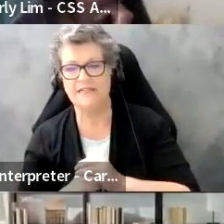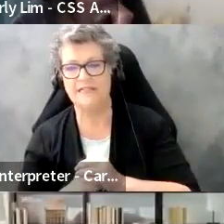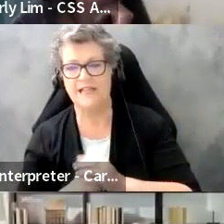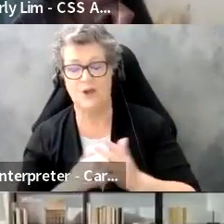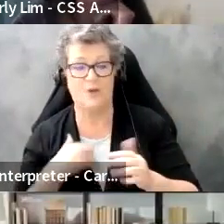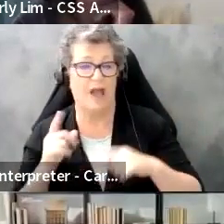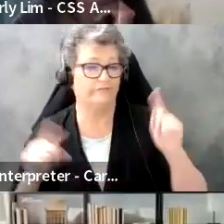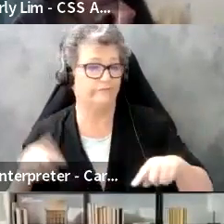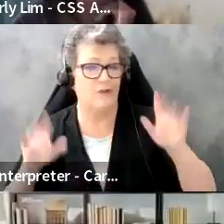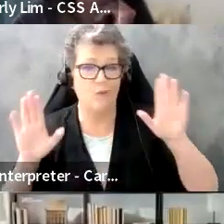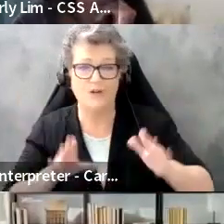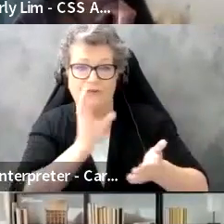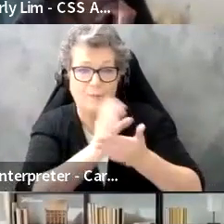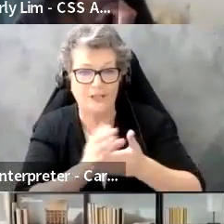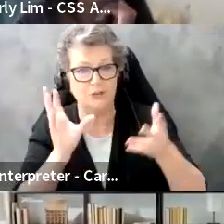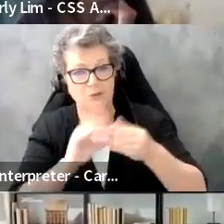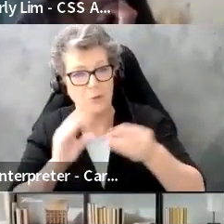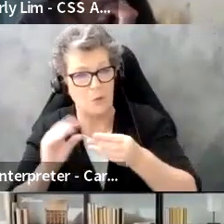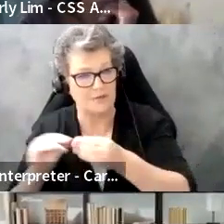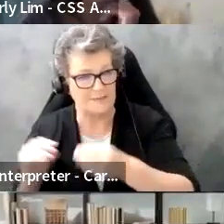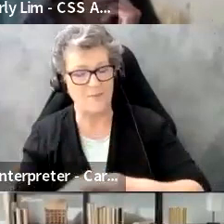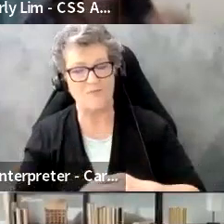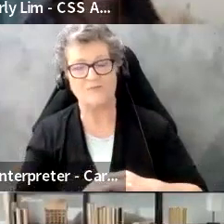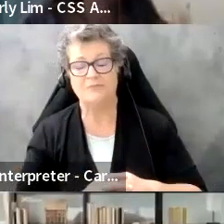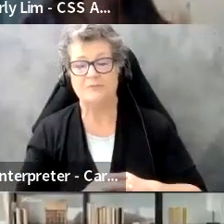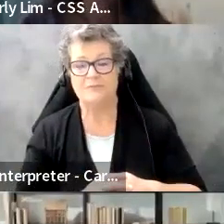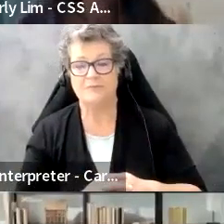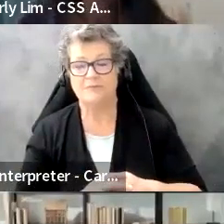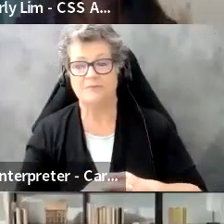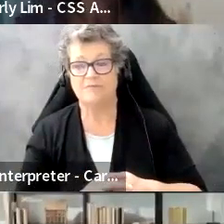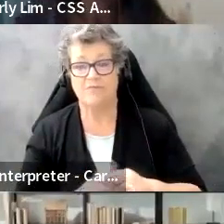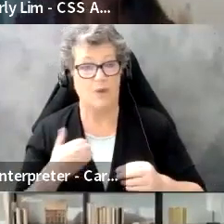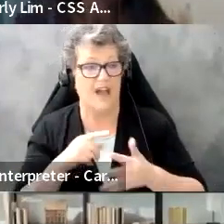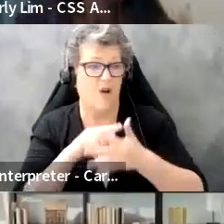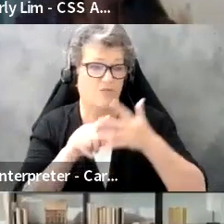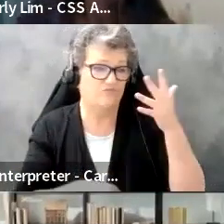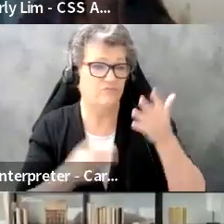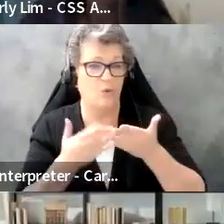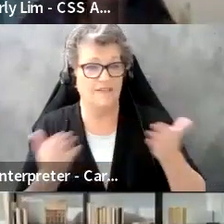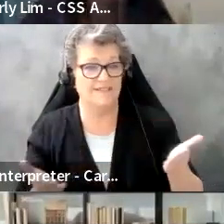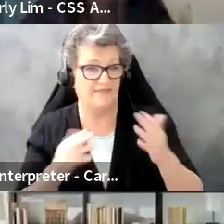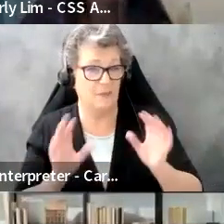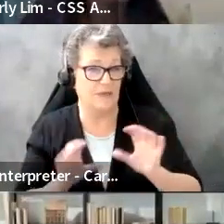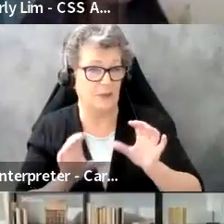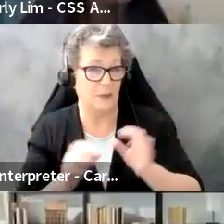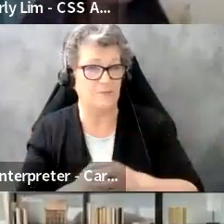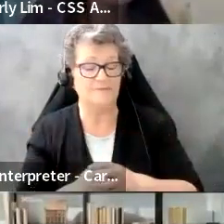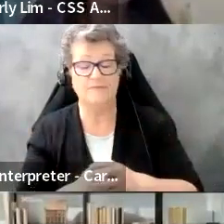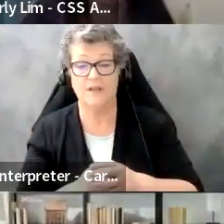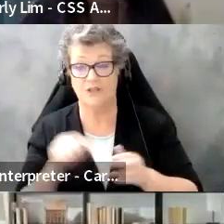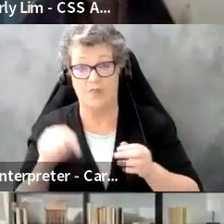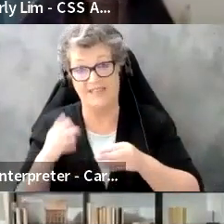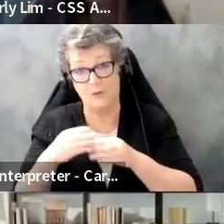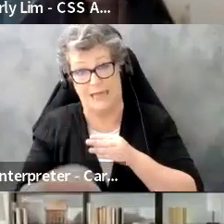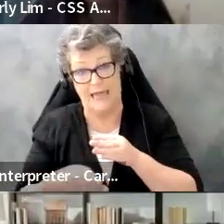sorts of wonderful pictures and stories from that. We have a whole list of things that we do. So I know that this weekend,